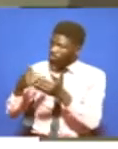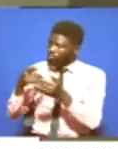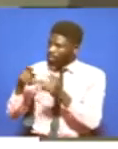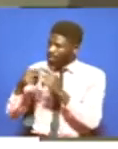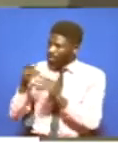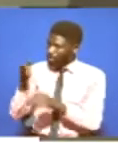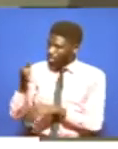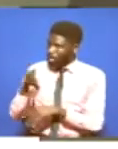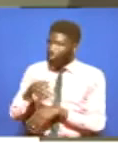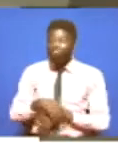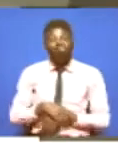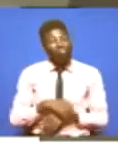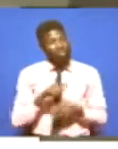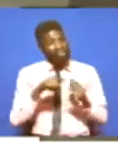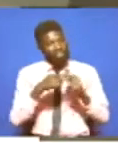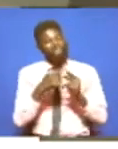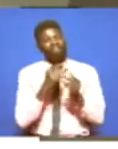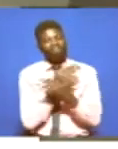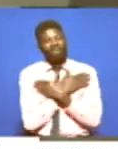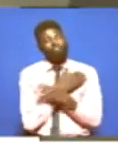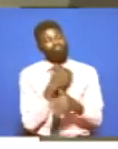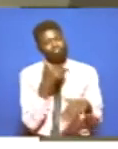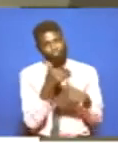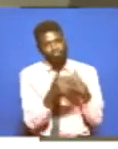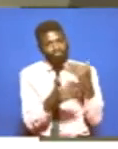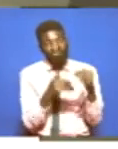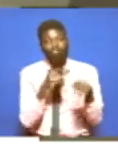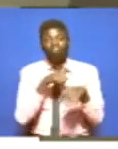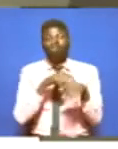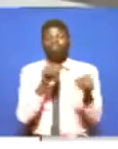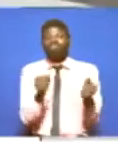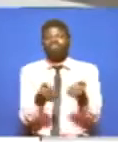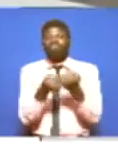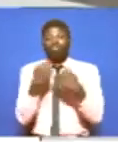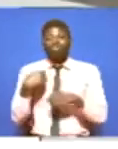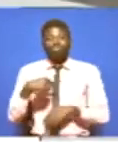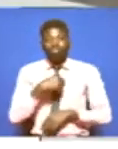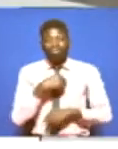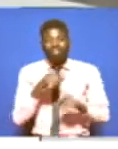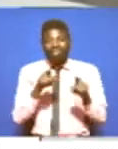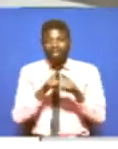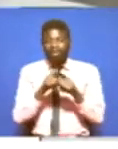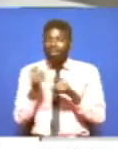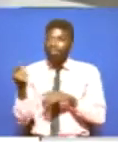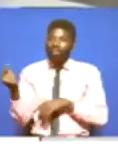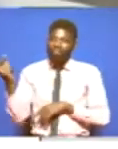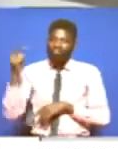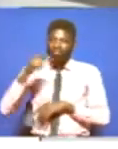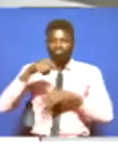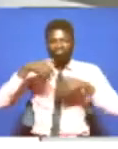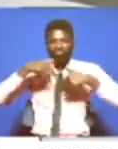right? And so, by the time that we were coming to March of